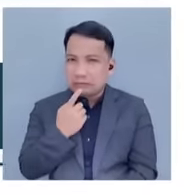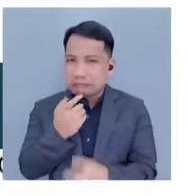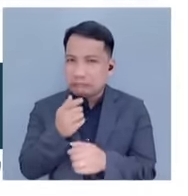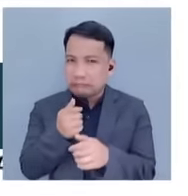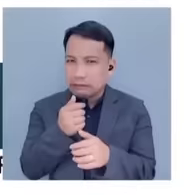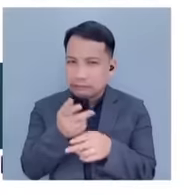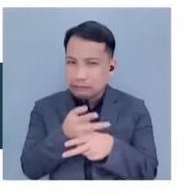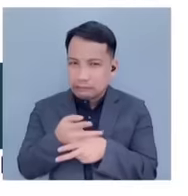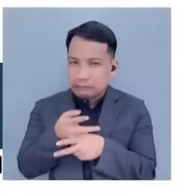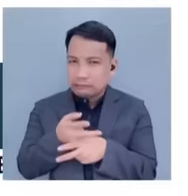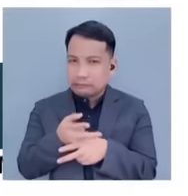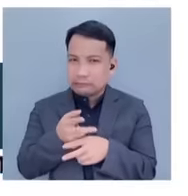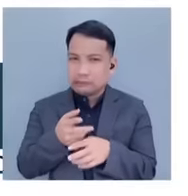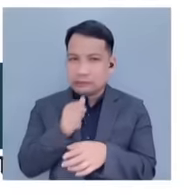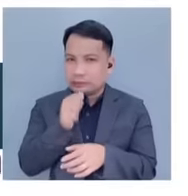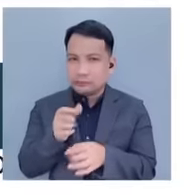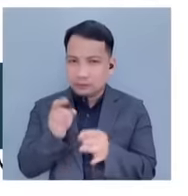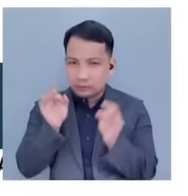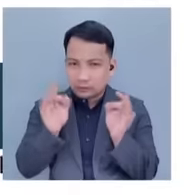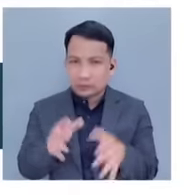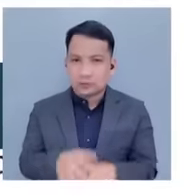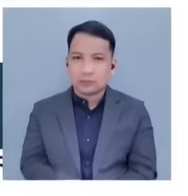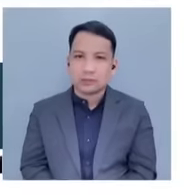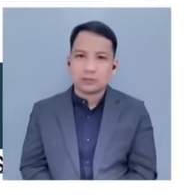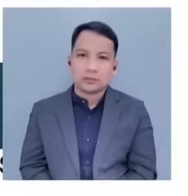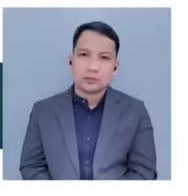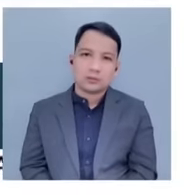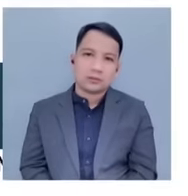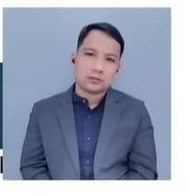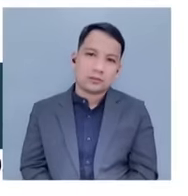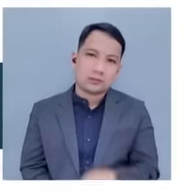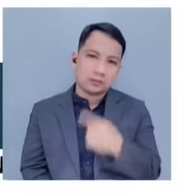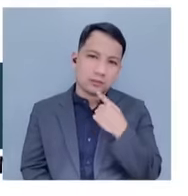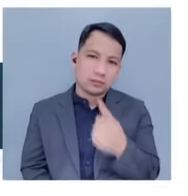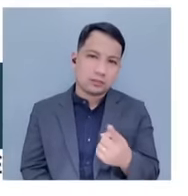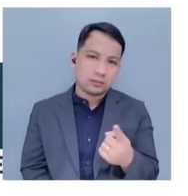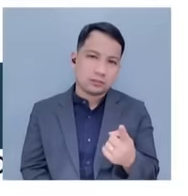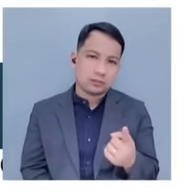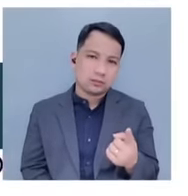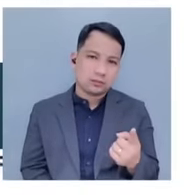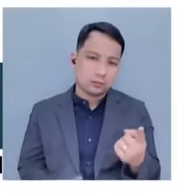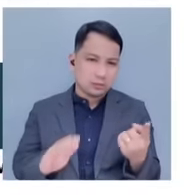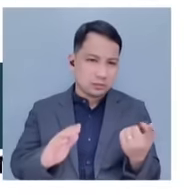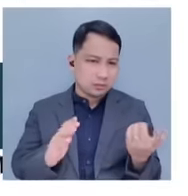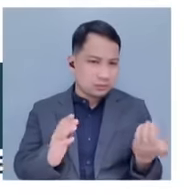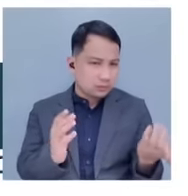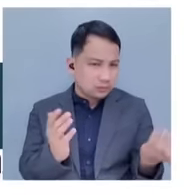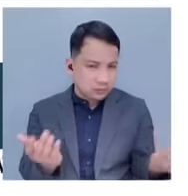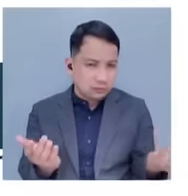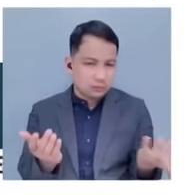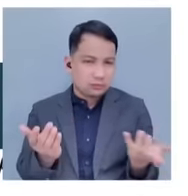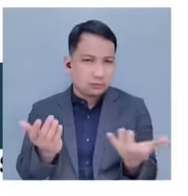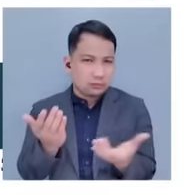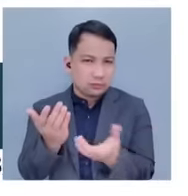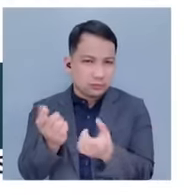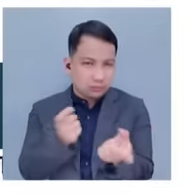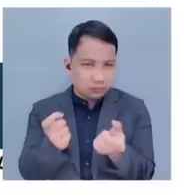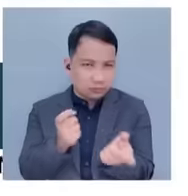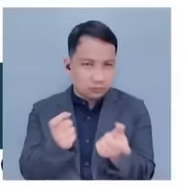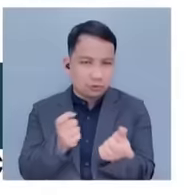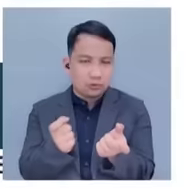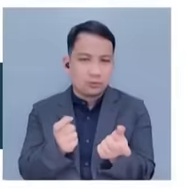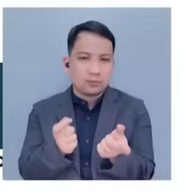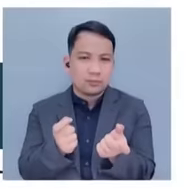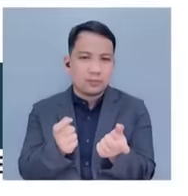way for him to do is, you know, rein in the initiators of this charter change and all these quarreling factions, because he has